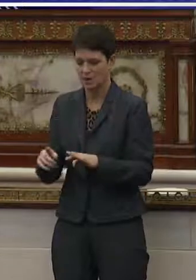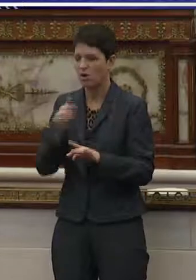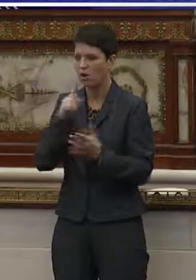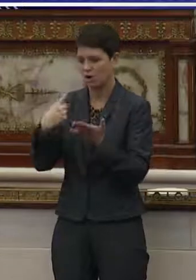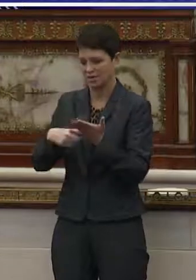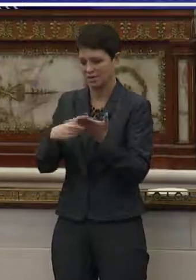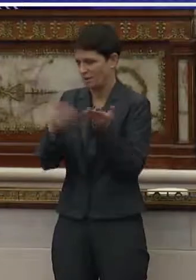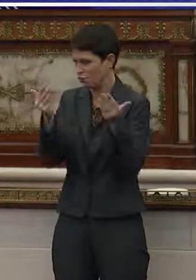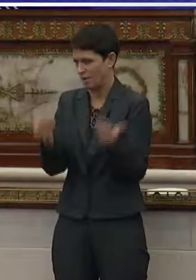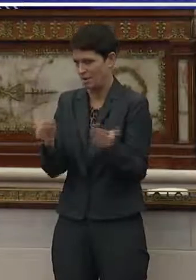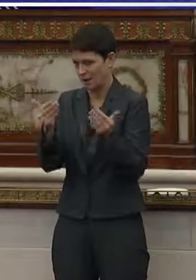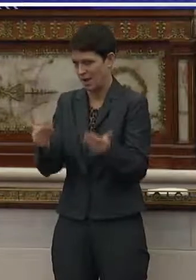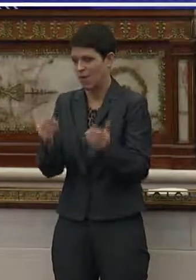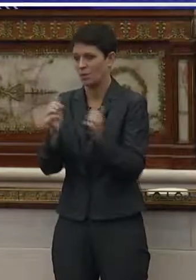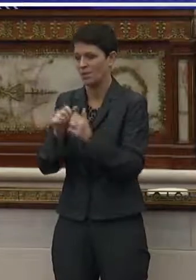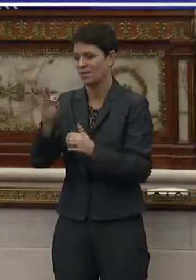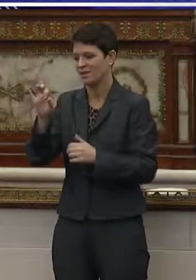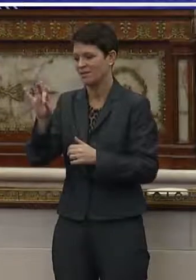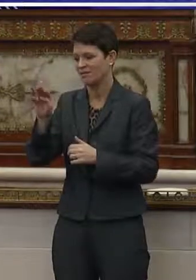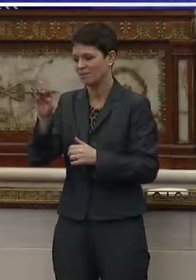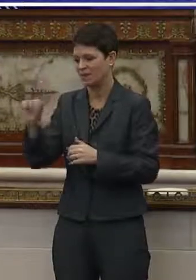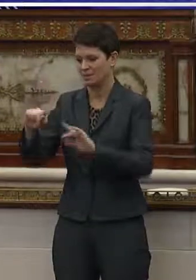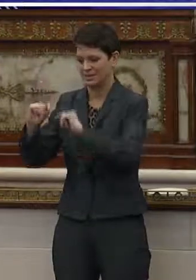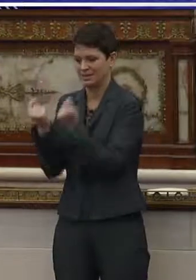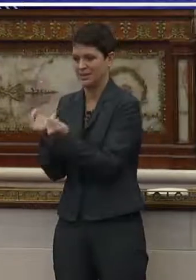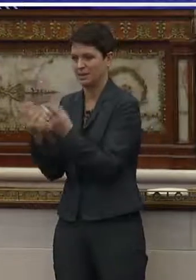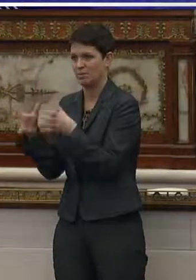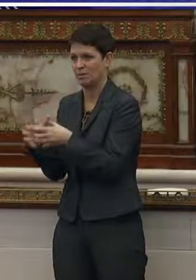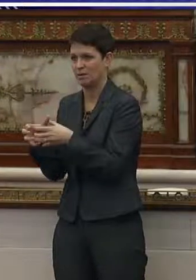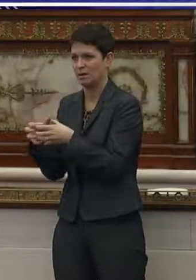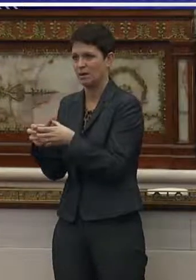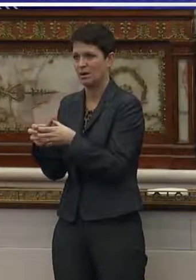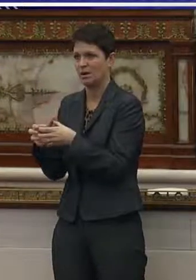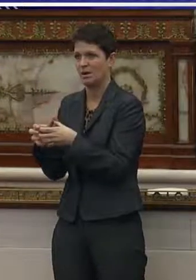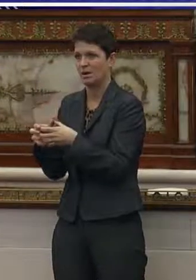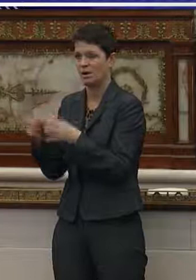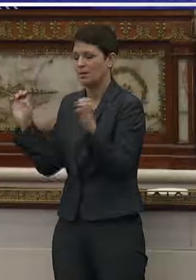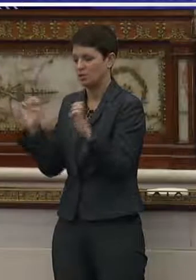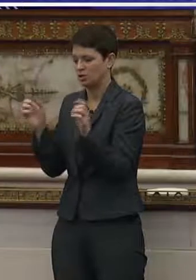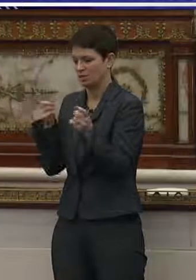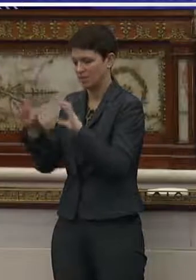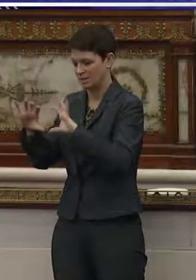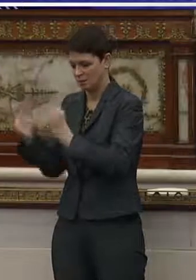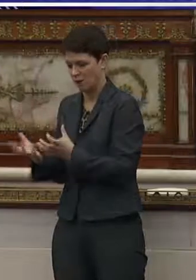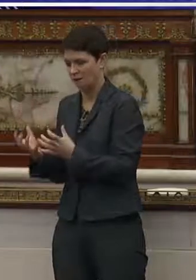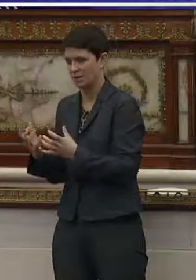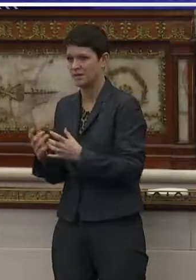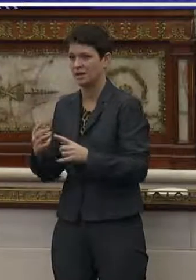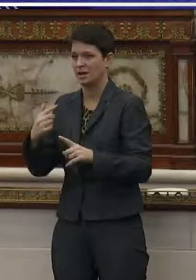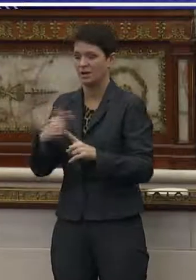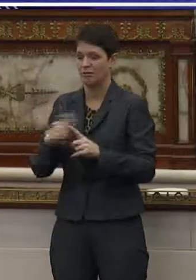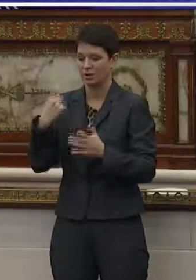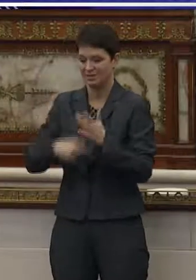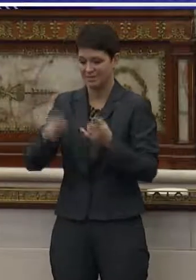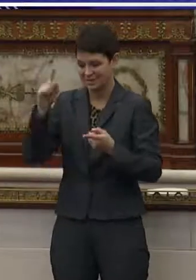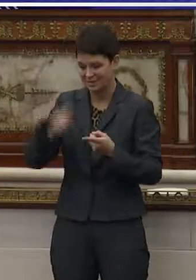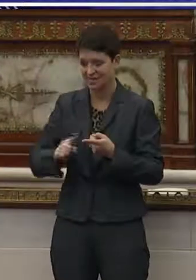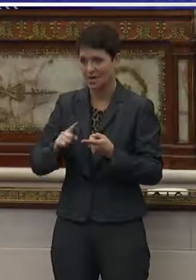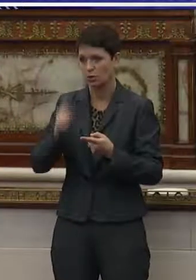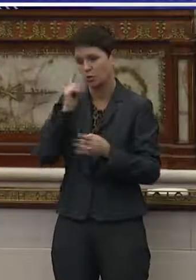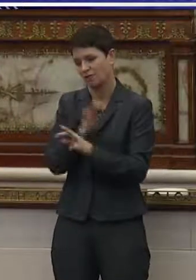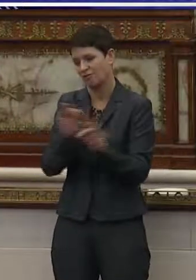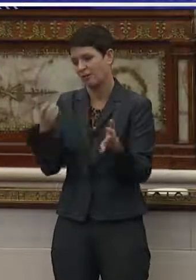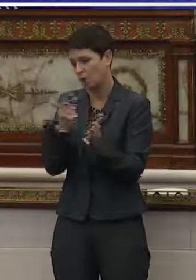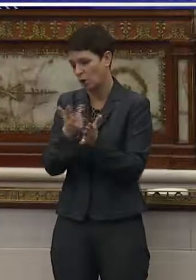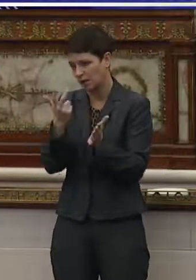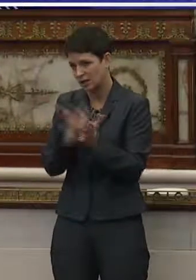discussed right now with FEMA, with the FEMA team, with our emergency management office. We're looking at a plan to provide discounted or somewhat free